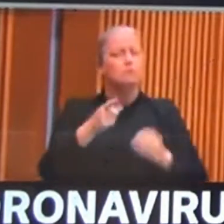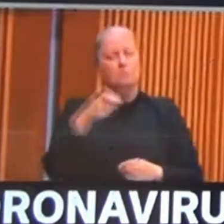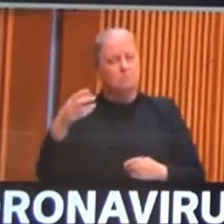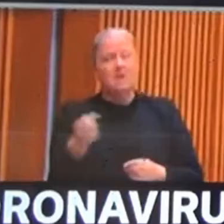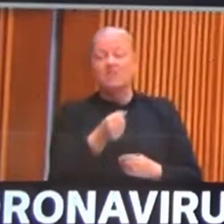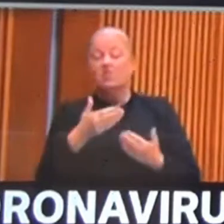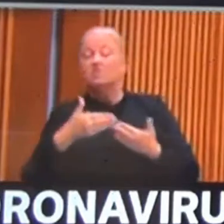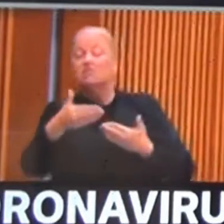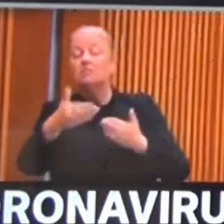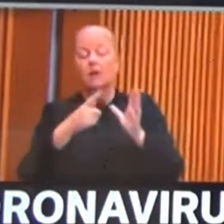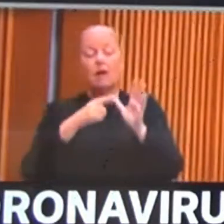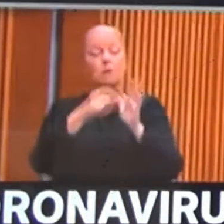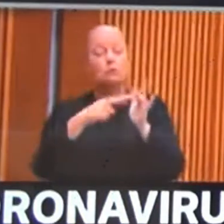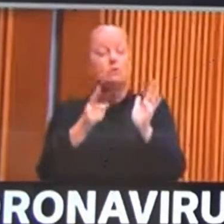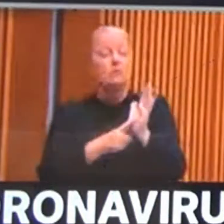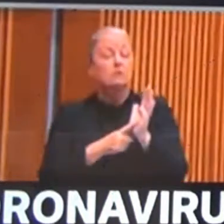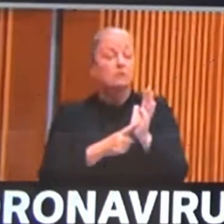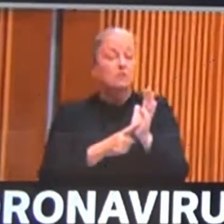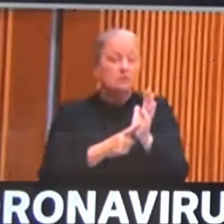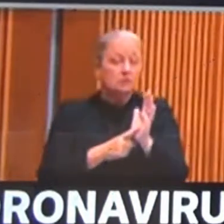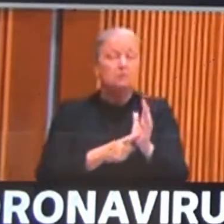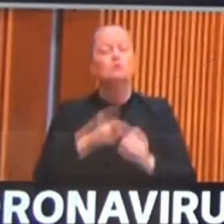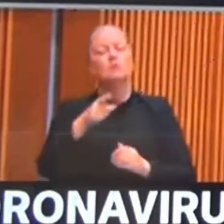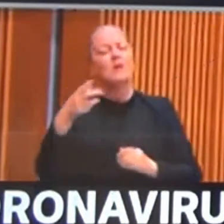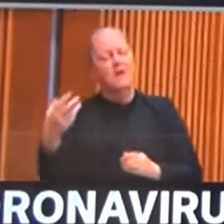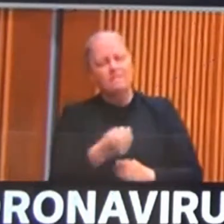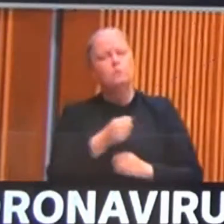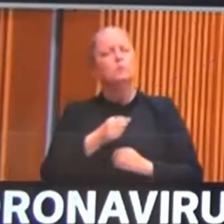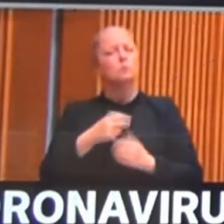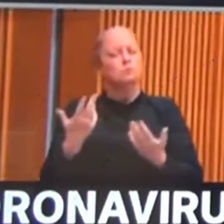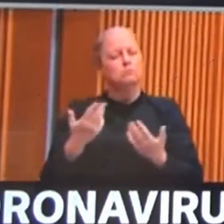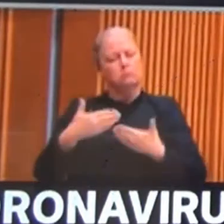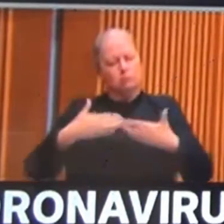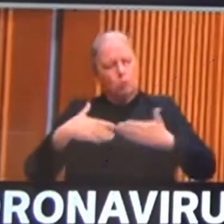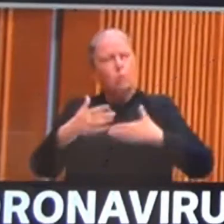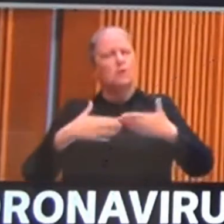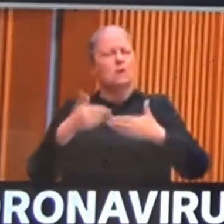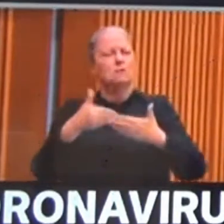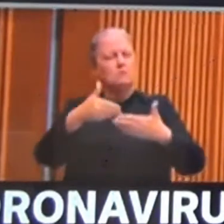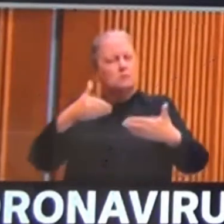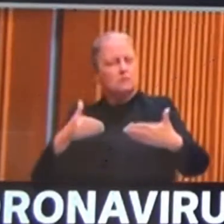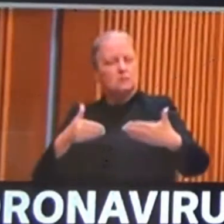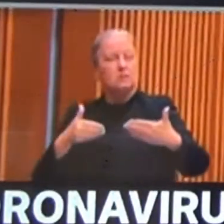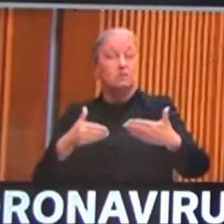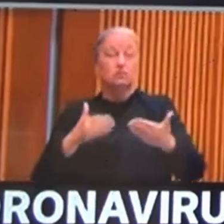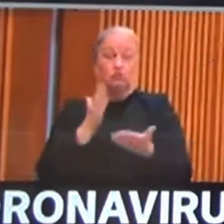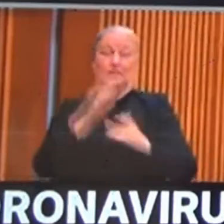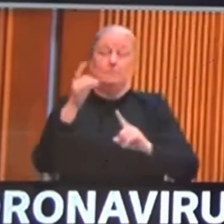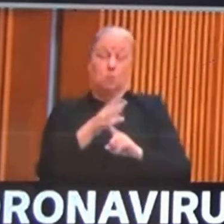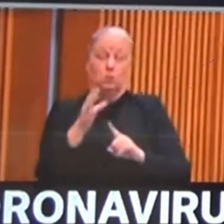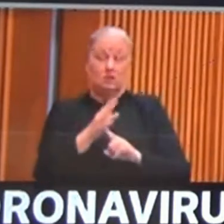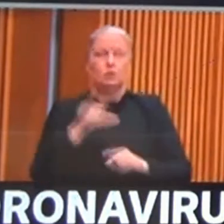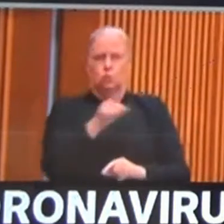April, not in a progressively or coordinated way, is an appropriate message to be sending